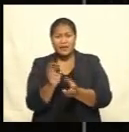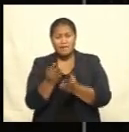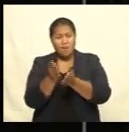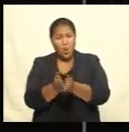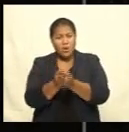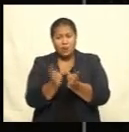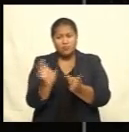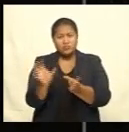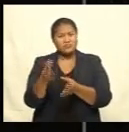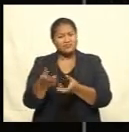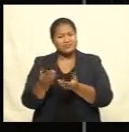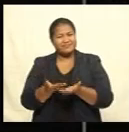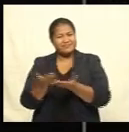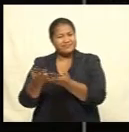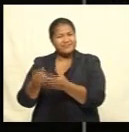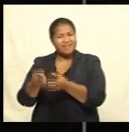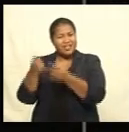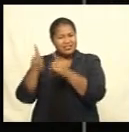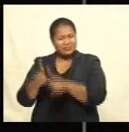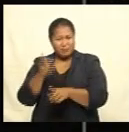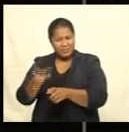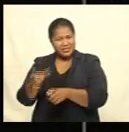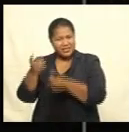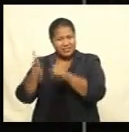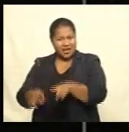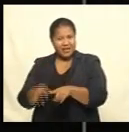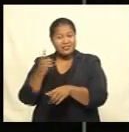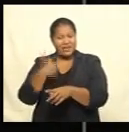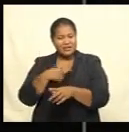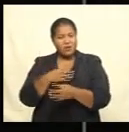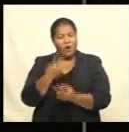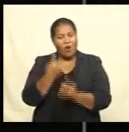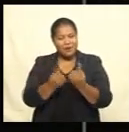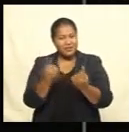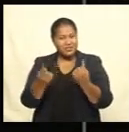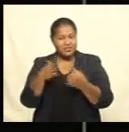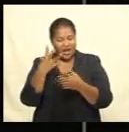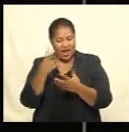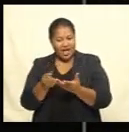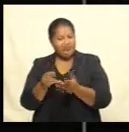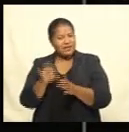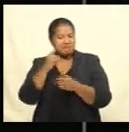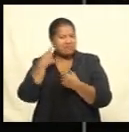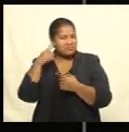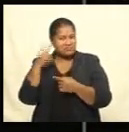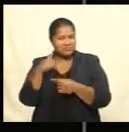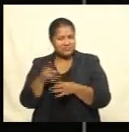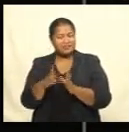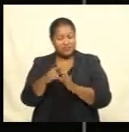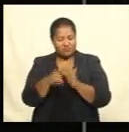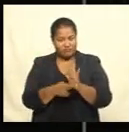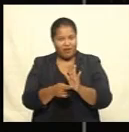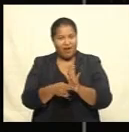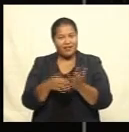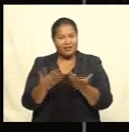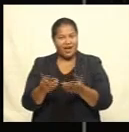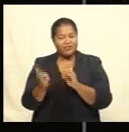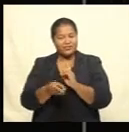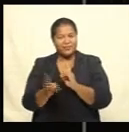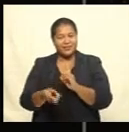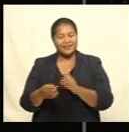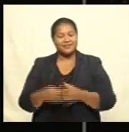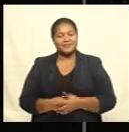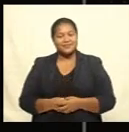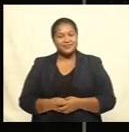a deceased person. All have been charged with 1 count each of failing to comply with orders under the Public Health Act.